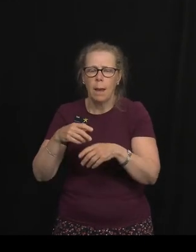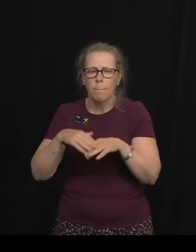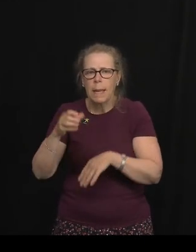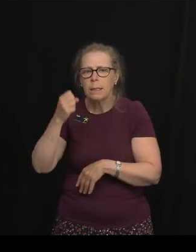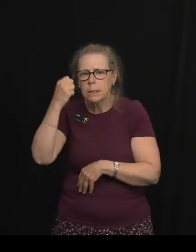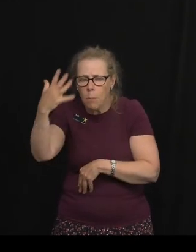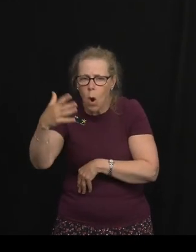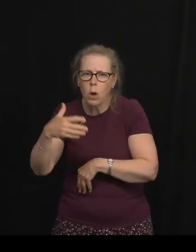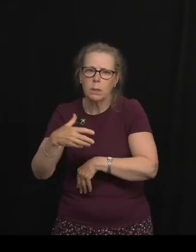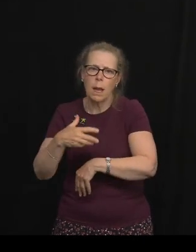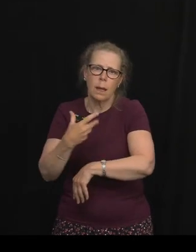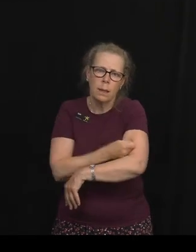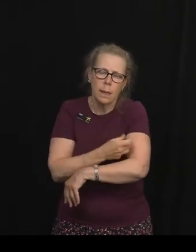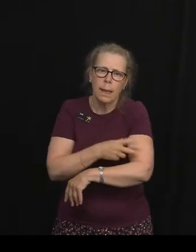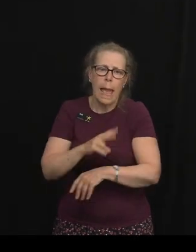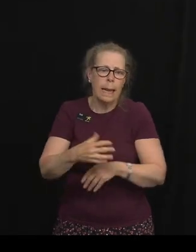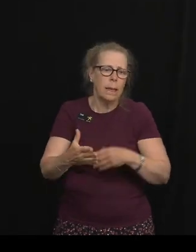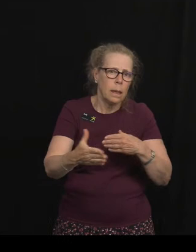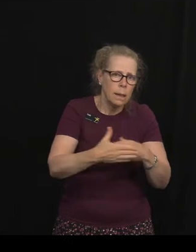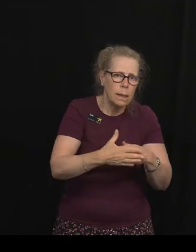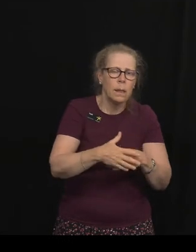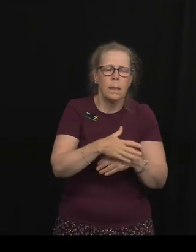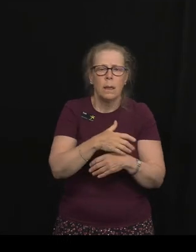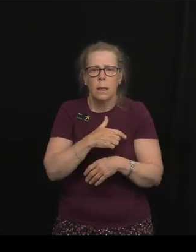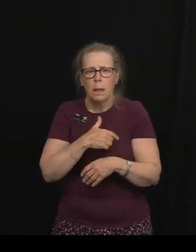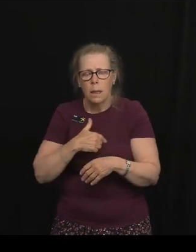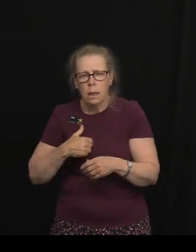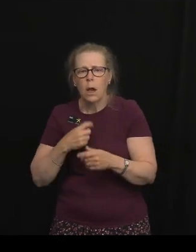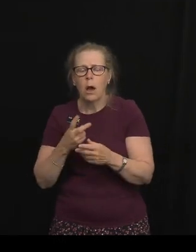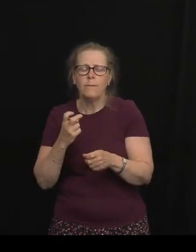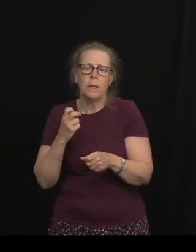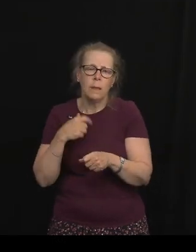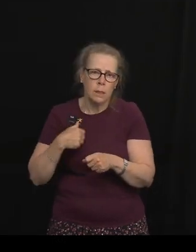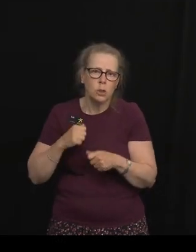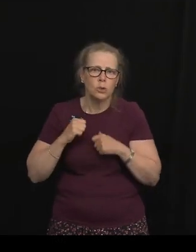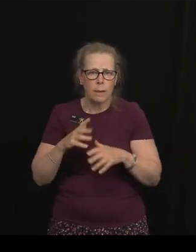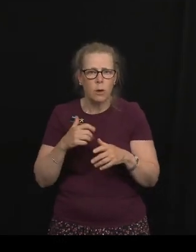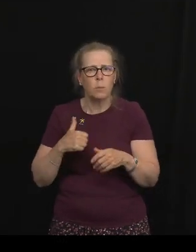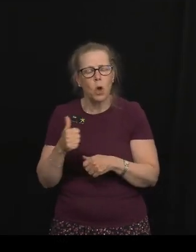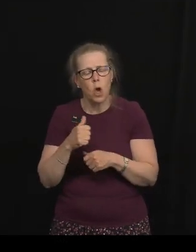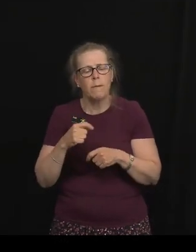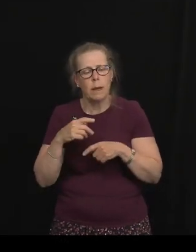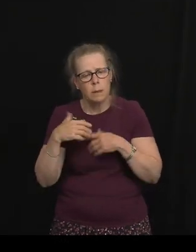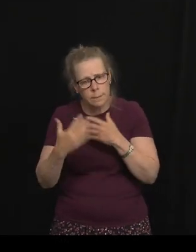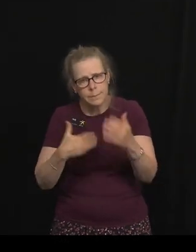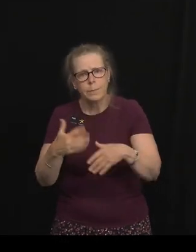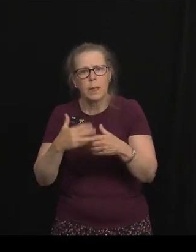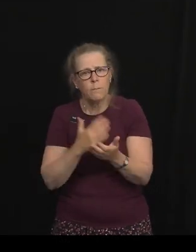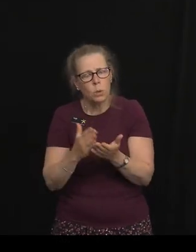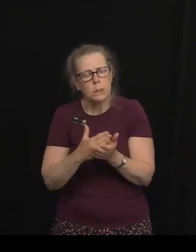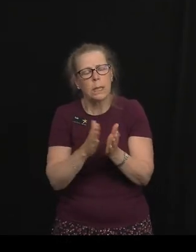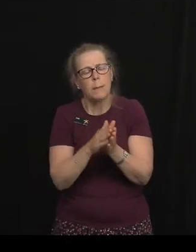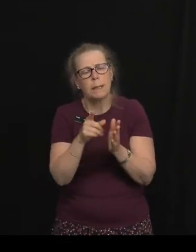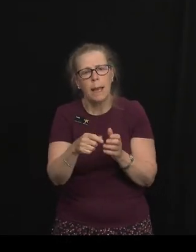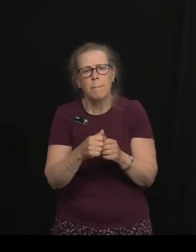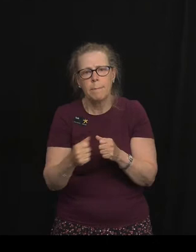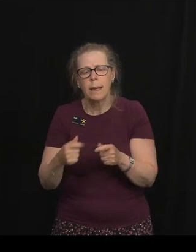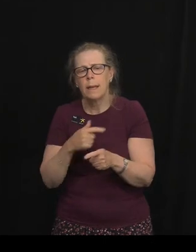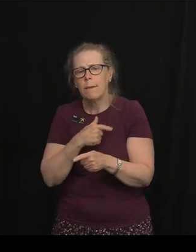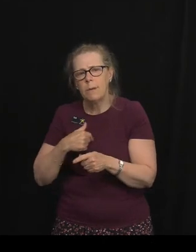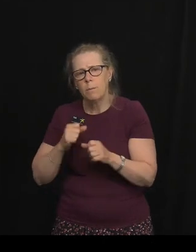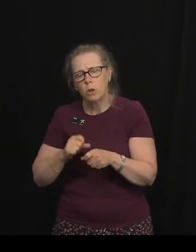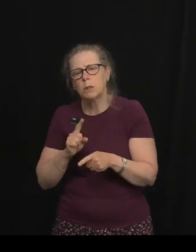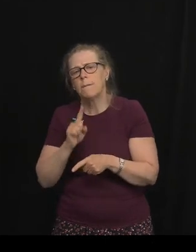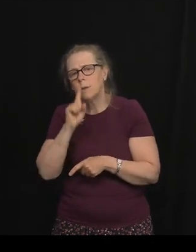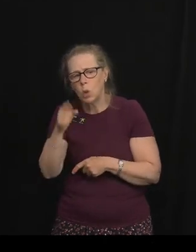is it faster vaccine? Of course we need to do that, right? But my point is that we need to understand that the full chain